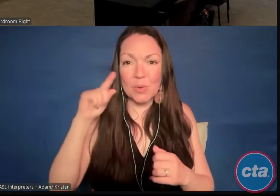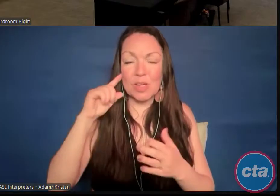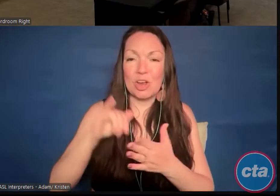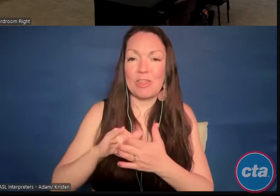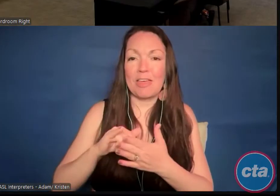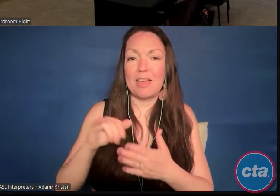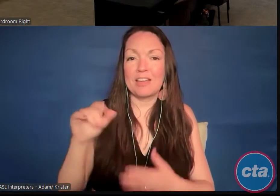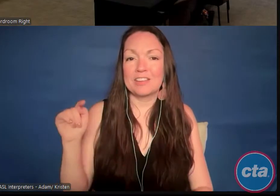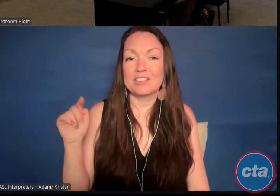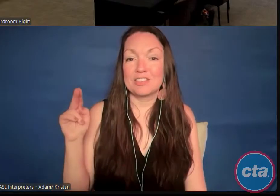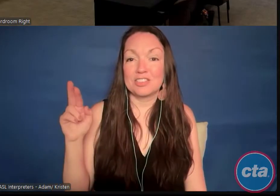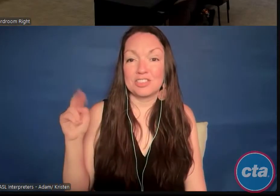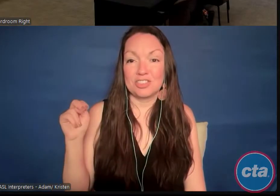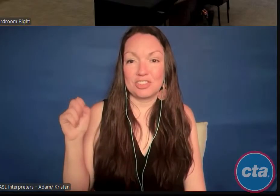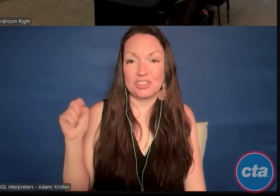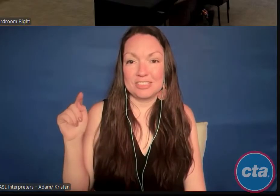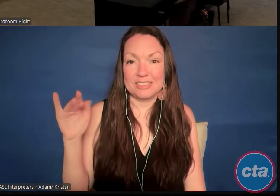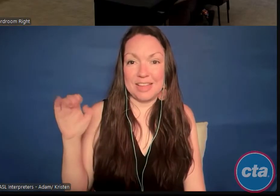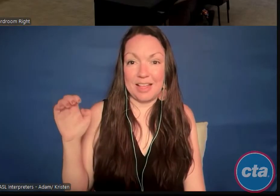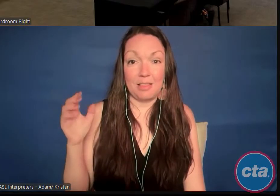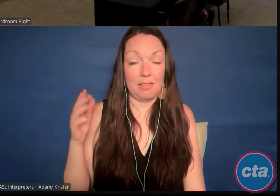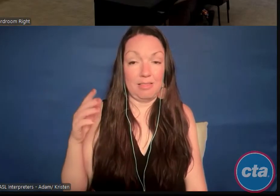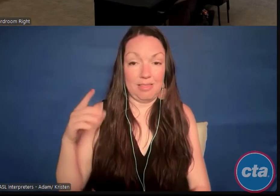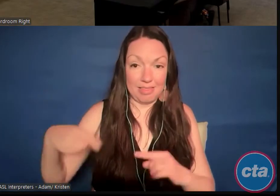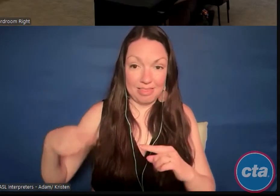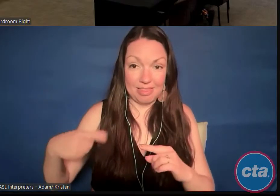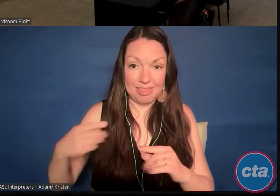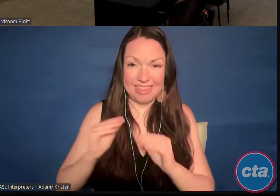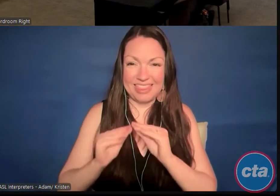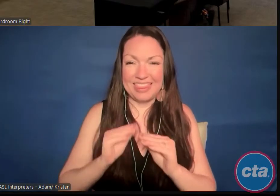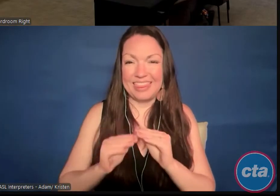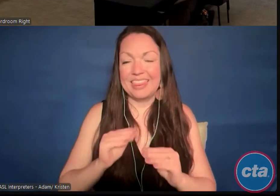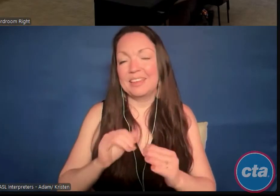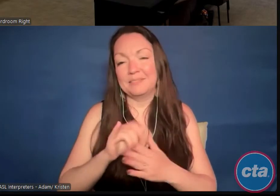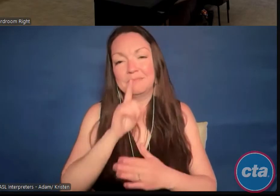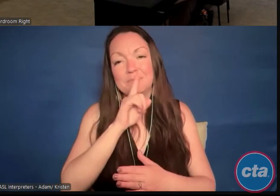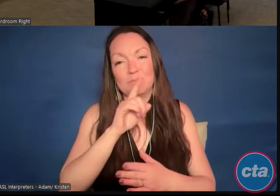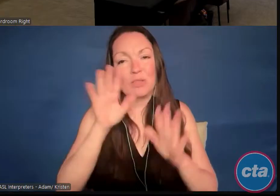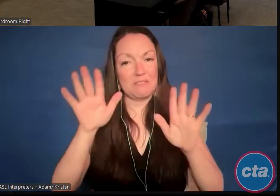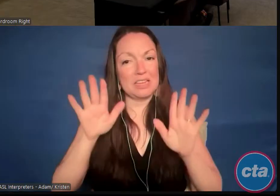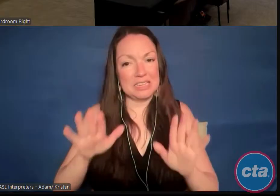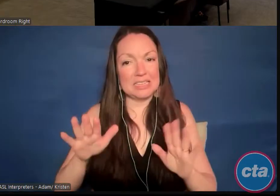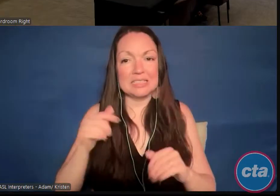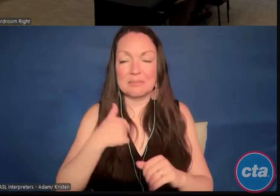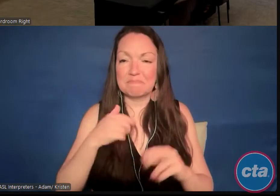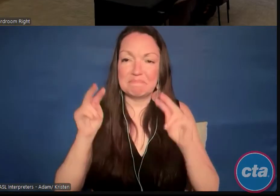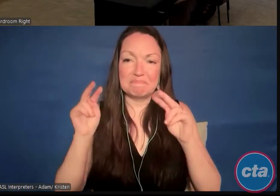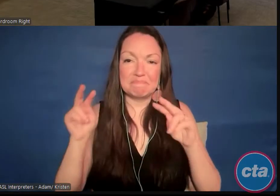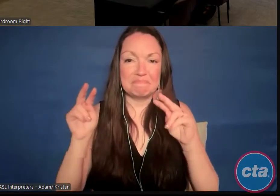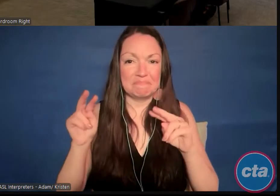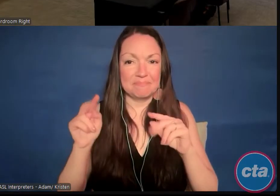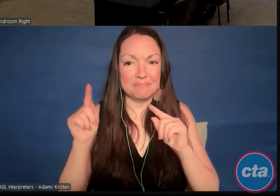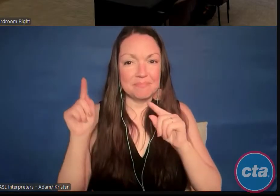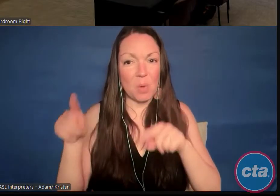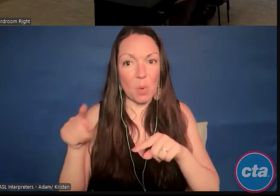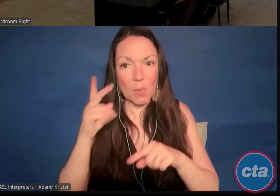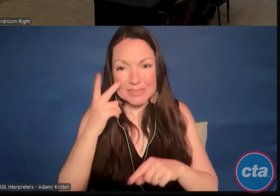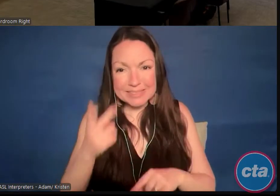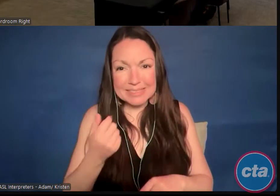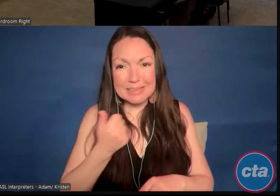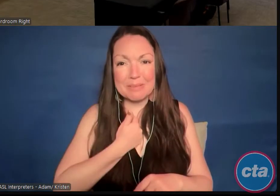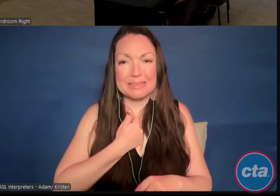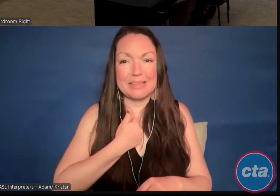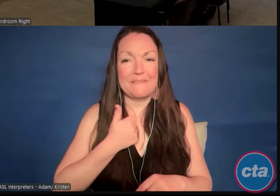being installed. But this is really fantastic. And I look forward to going up there and seeing it